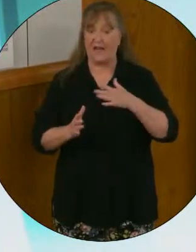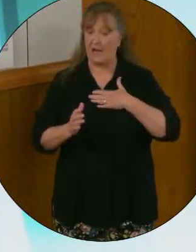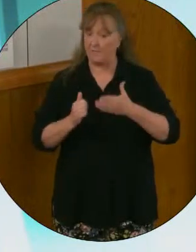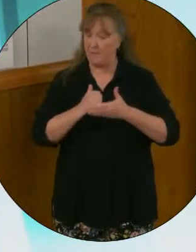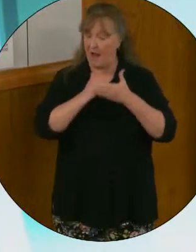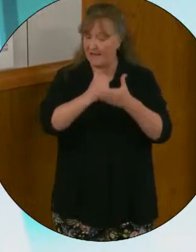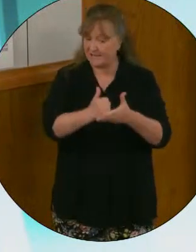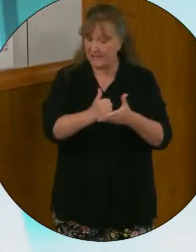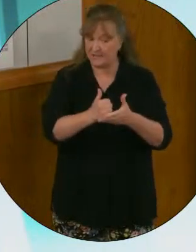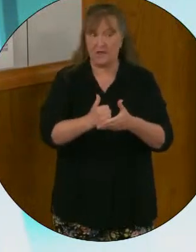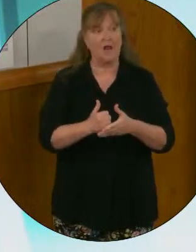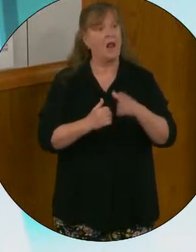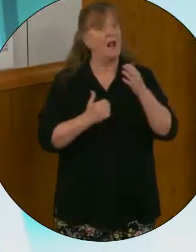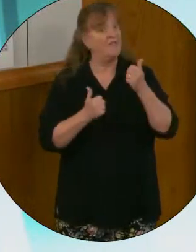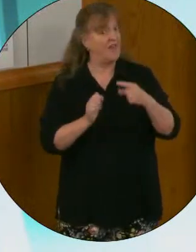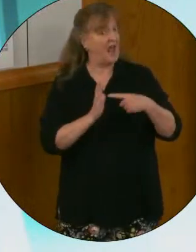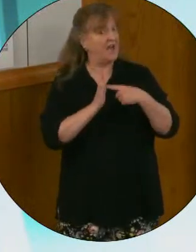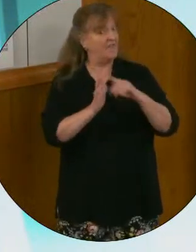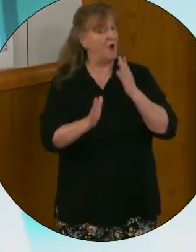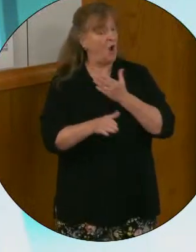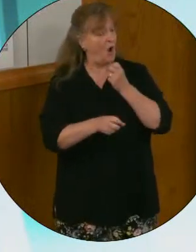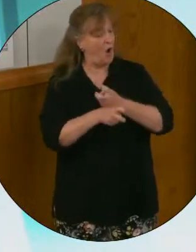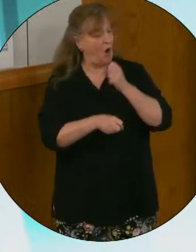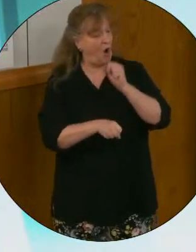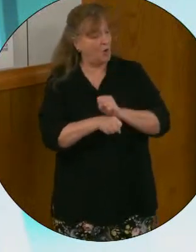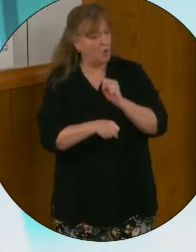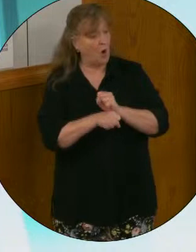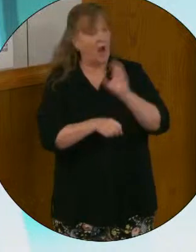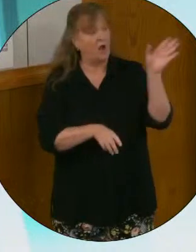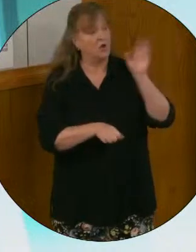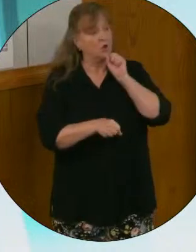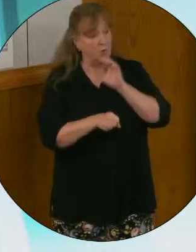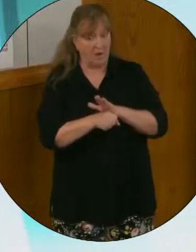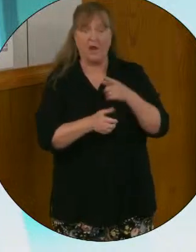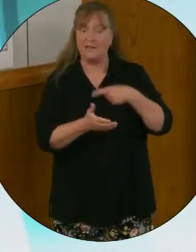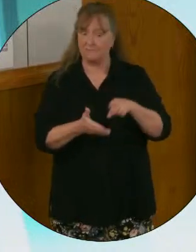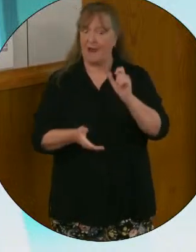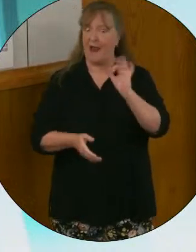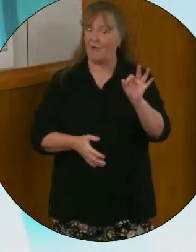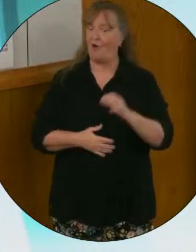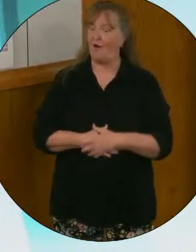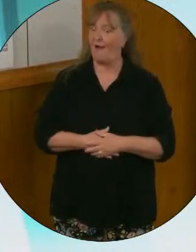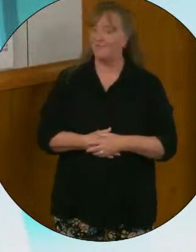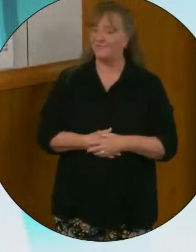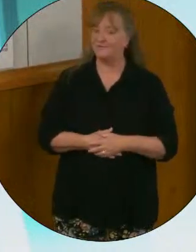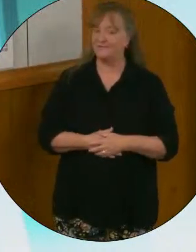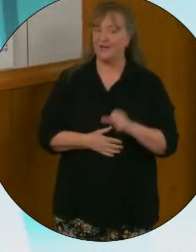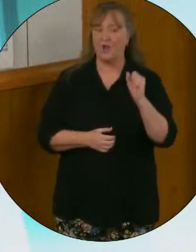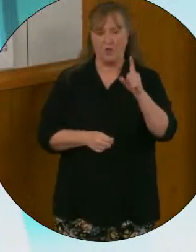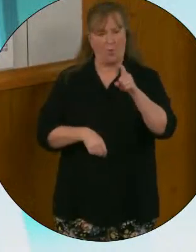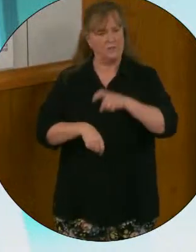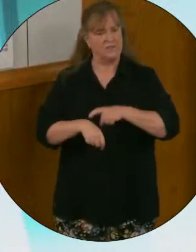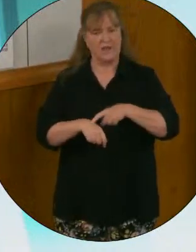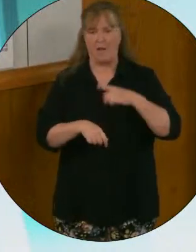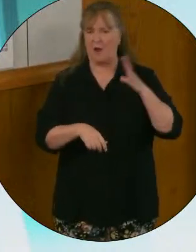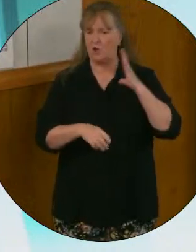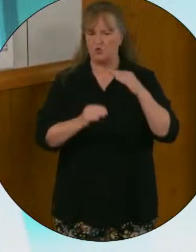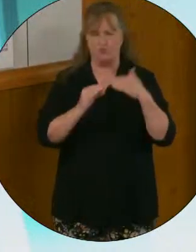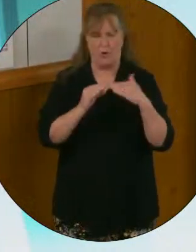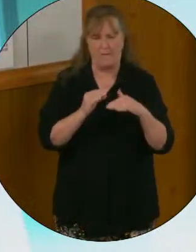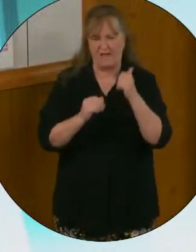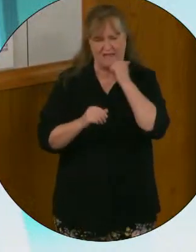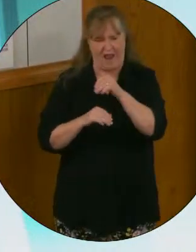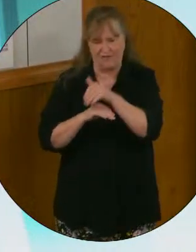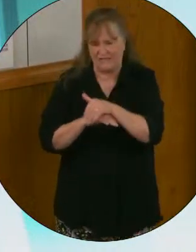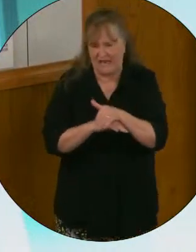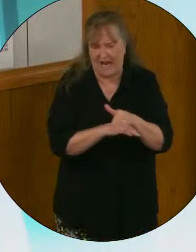assistance. It's an indication of our hard work and your commitment is paying off. There was a time when I received emails every single night